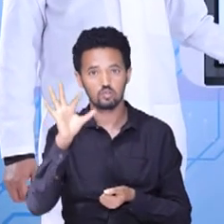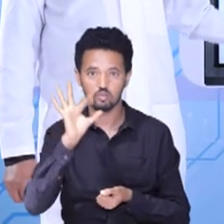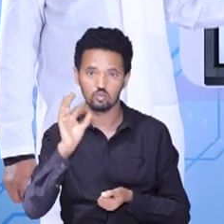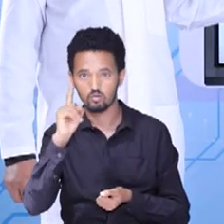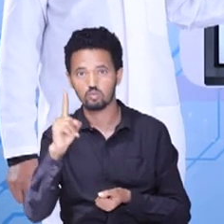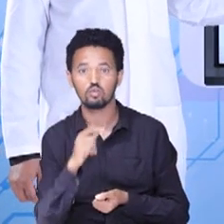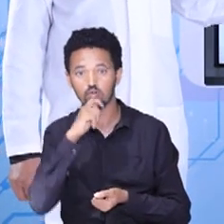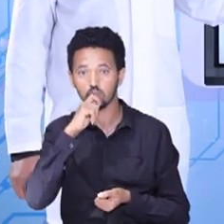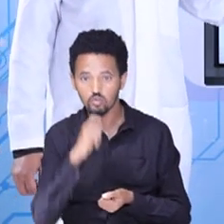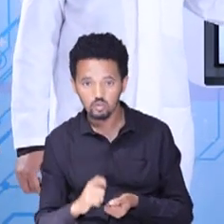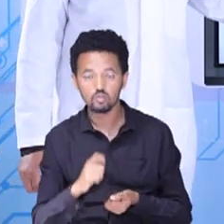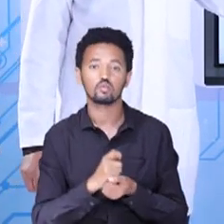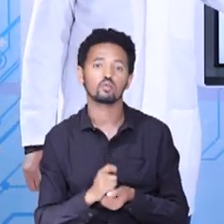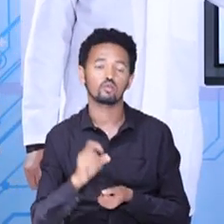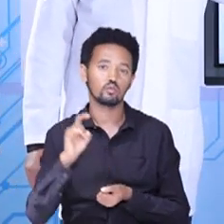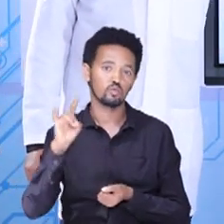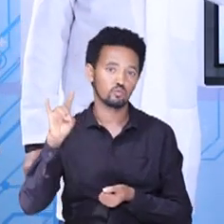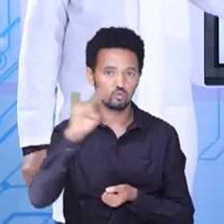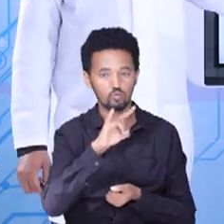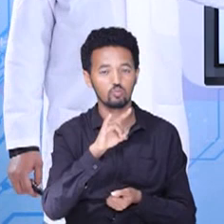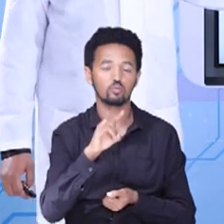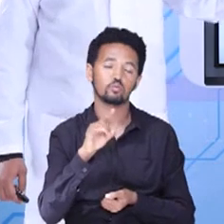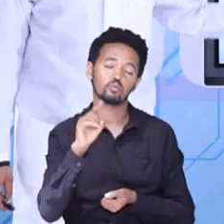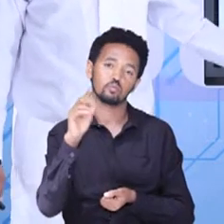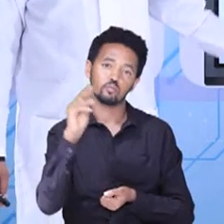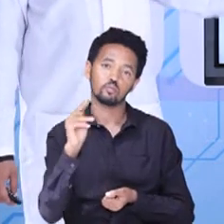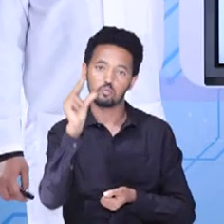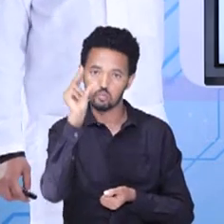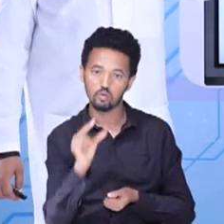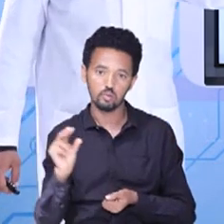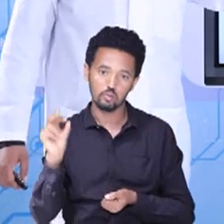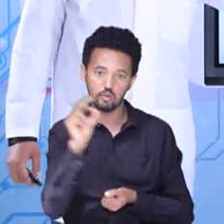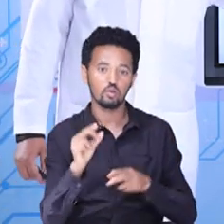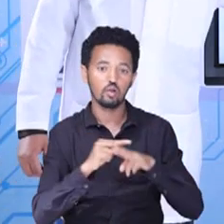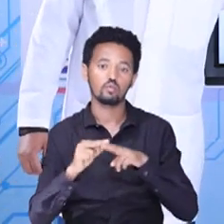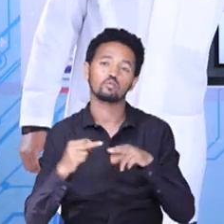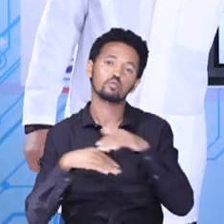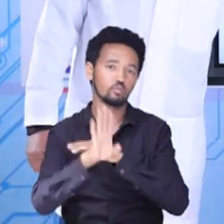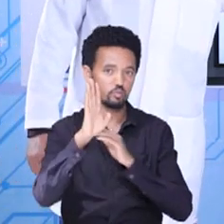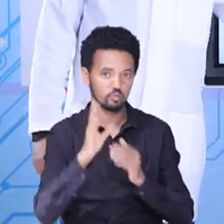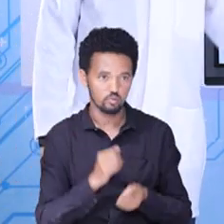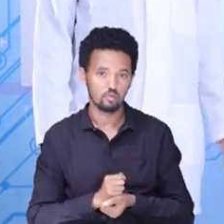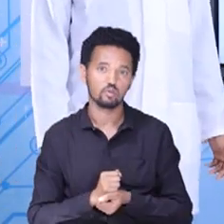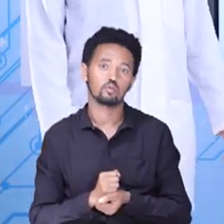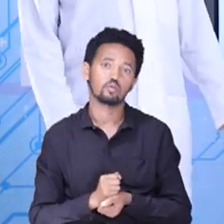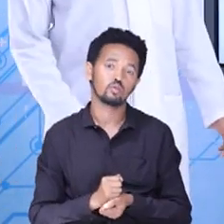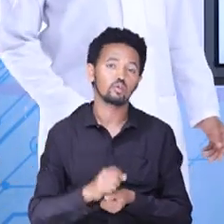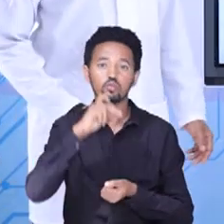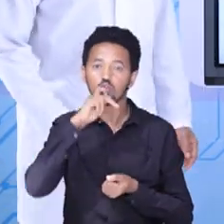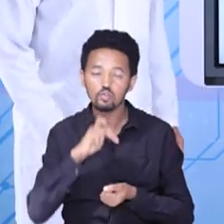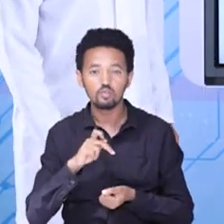1991, Mengistu fled to Zimbabwe, Harare. It marked the total collapse of Dirk.